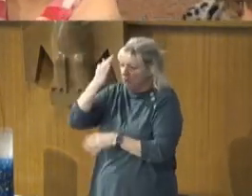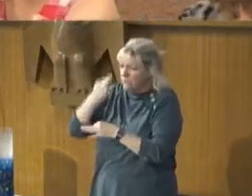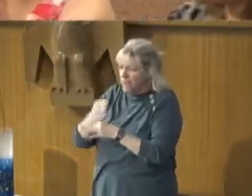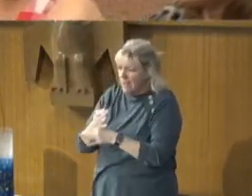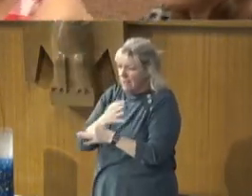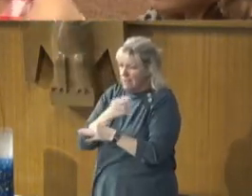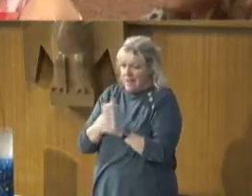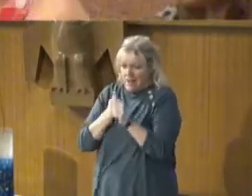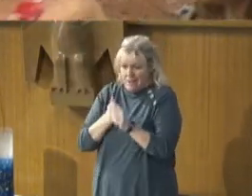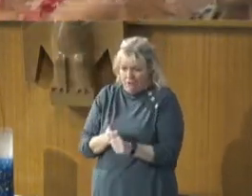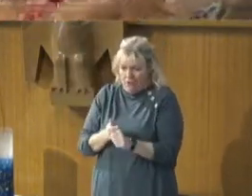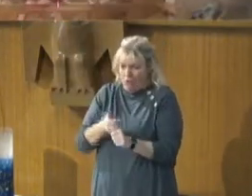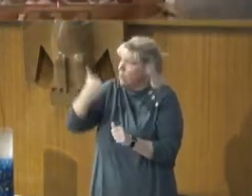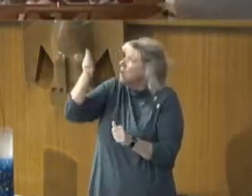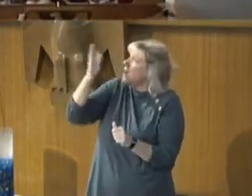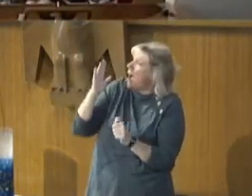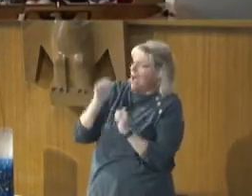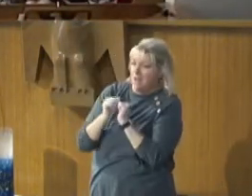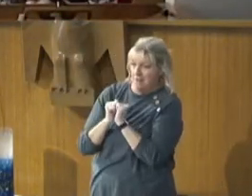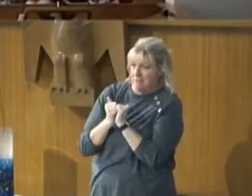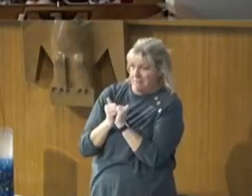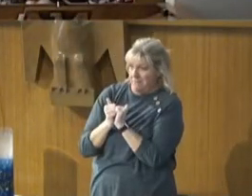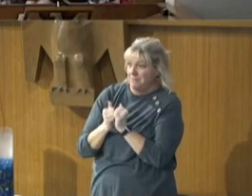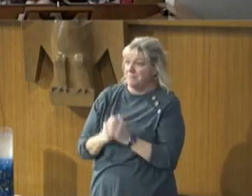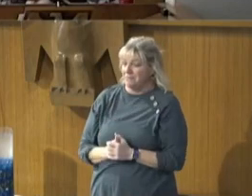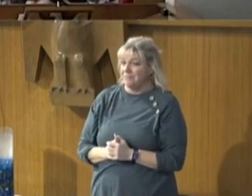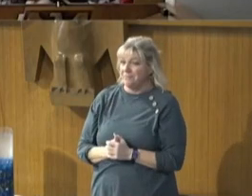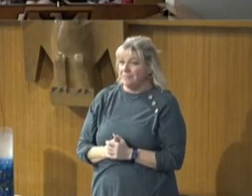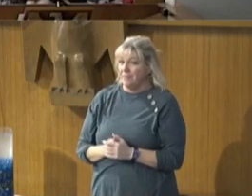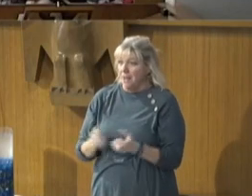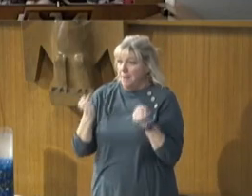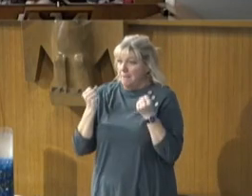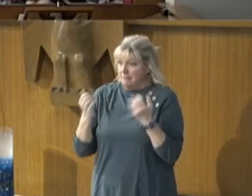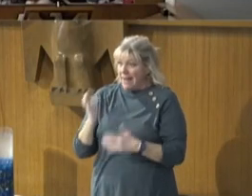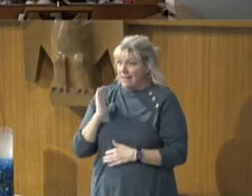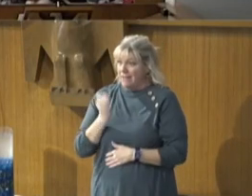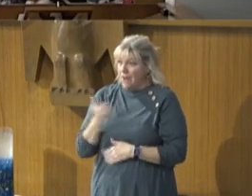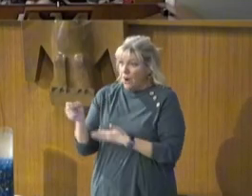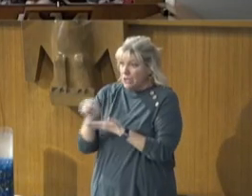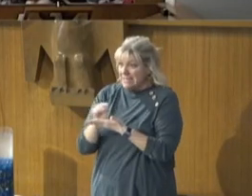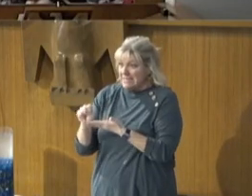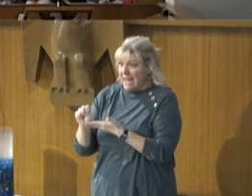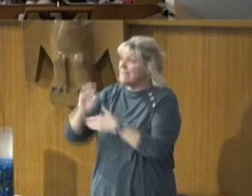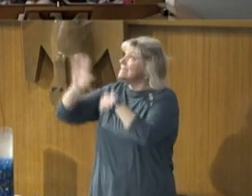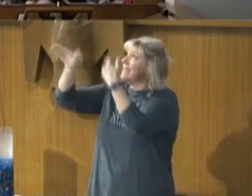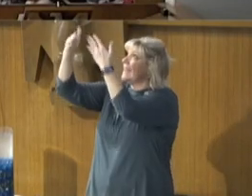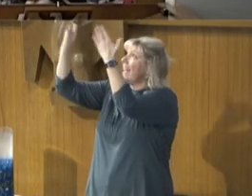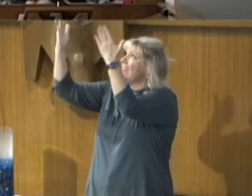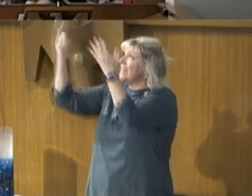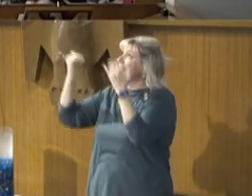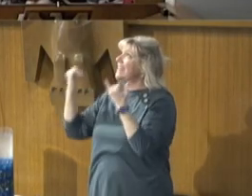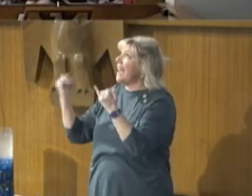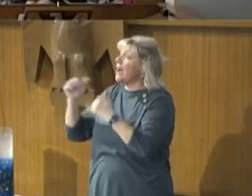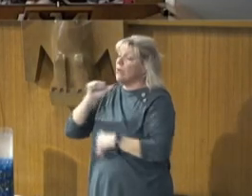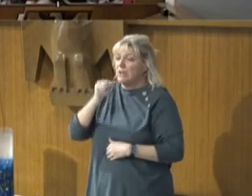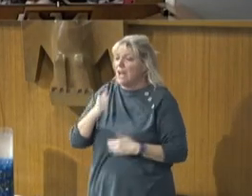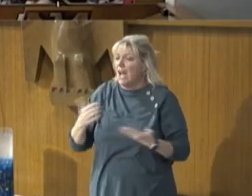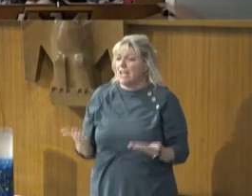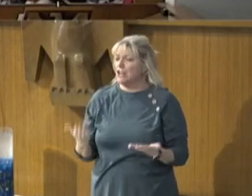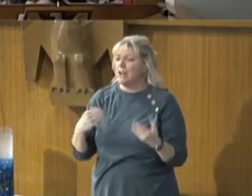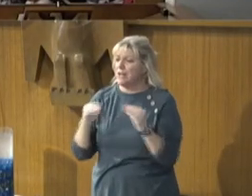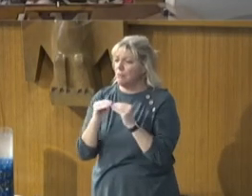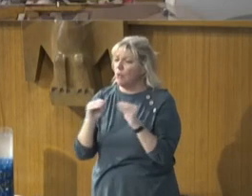to follow God. And even though many of our saints are in heaven and they're not here anymore, we can still